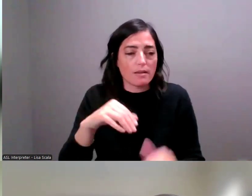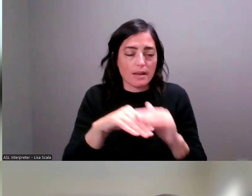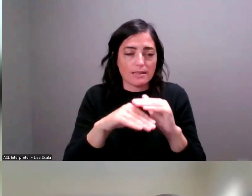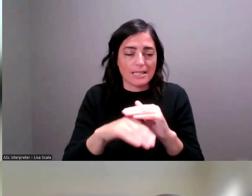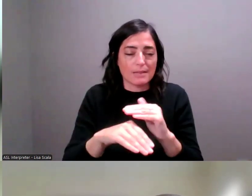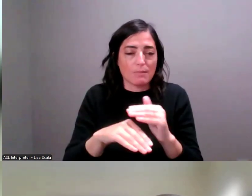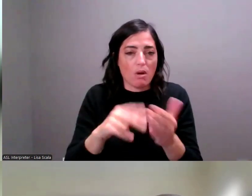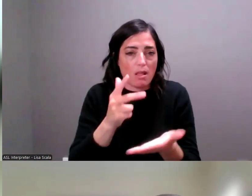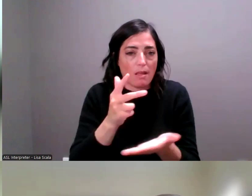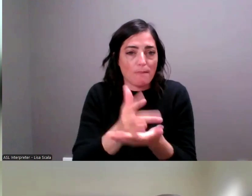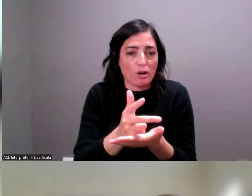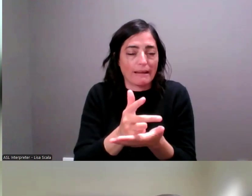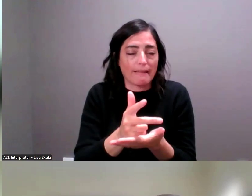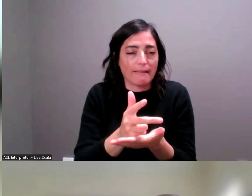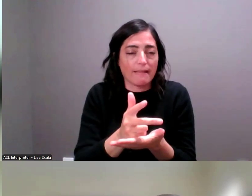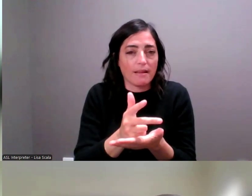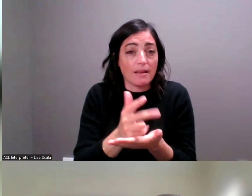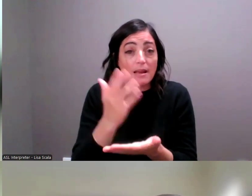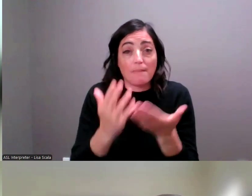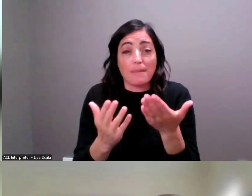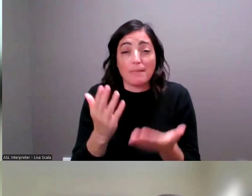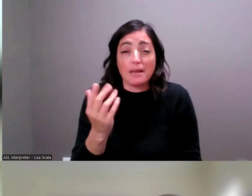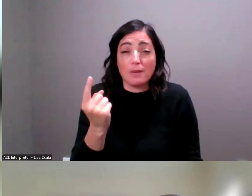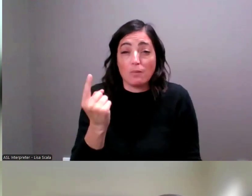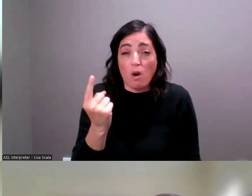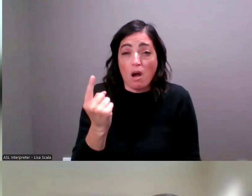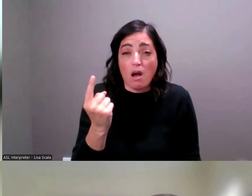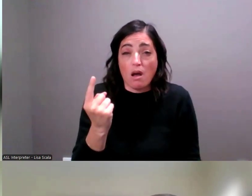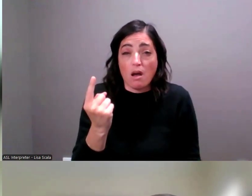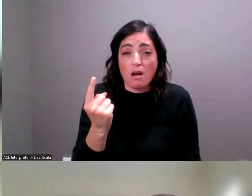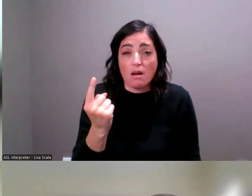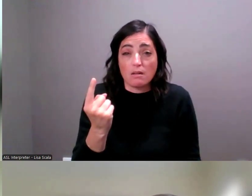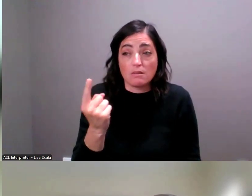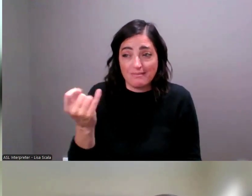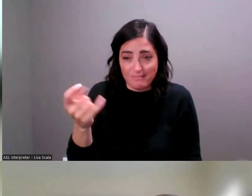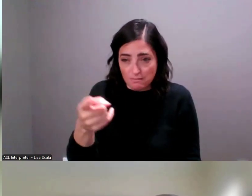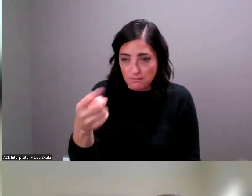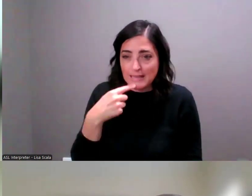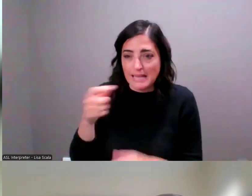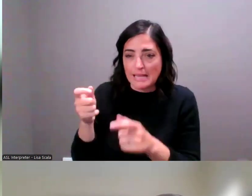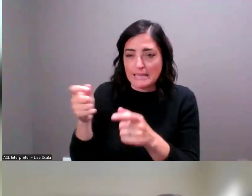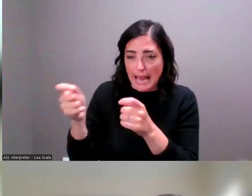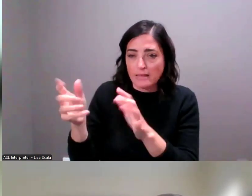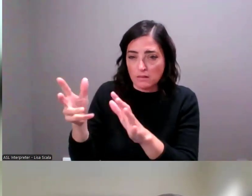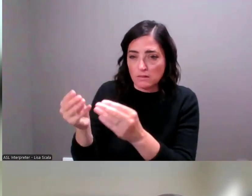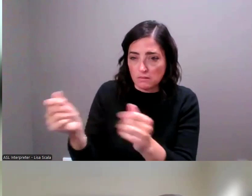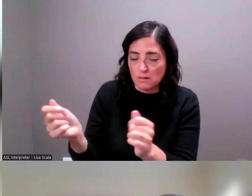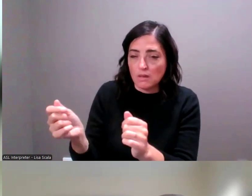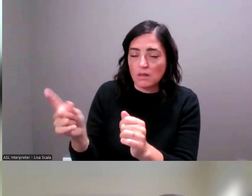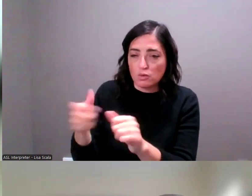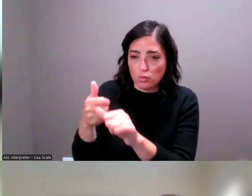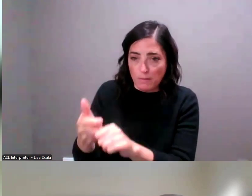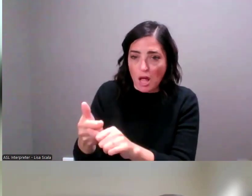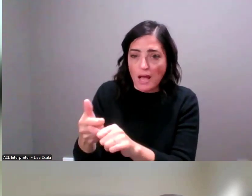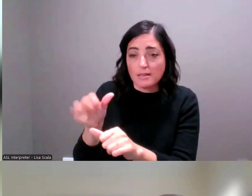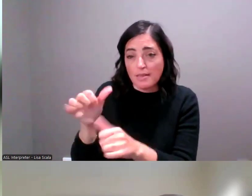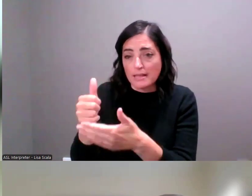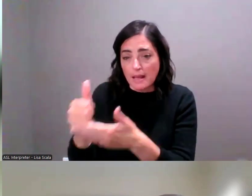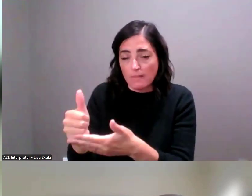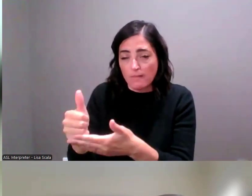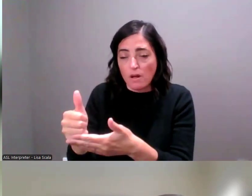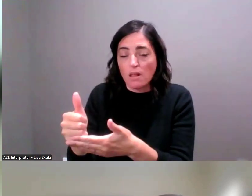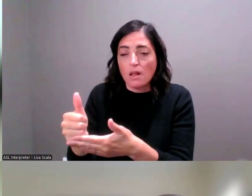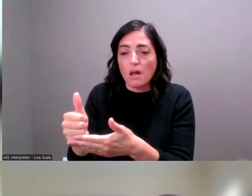think you said that there may be one that is being dealt with to bring it into compliance, so that's